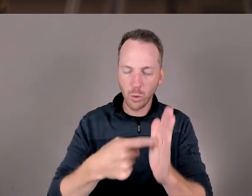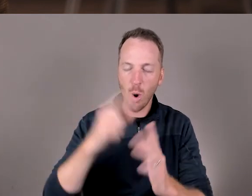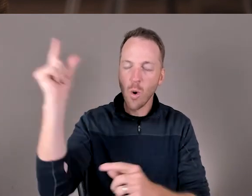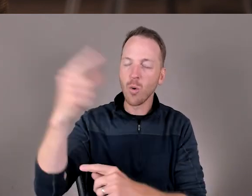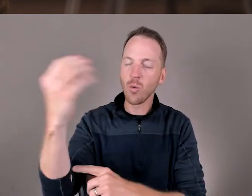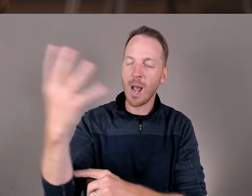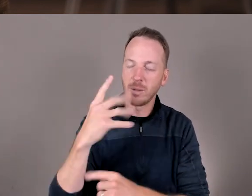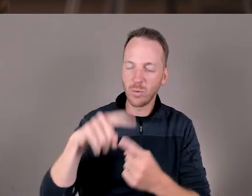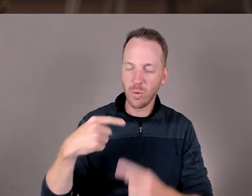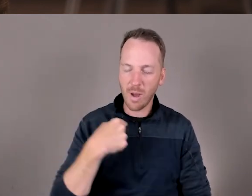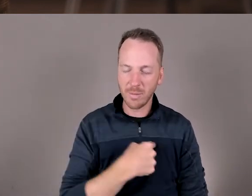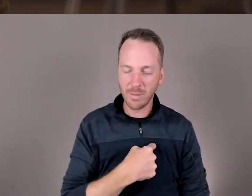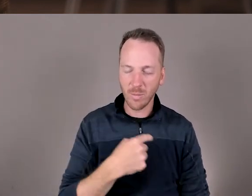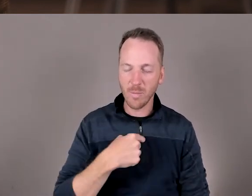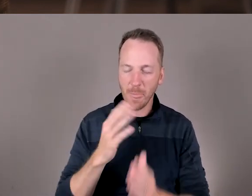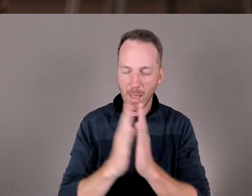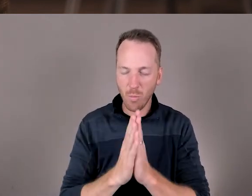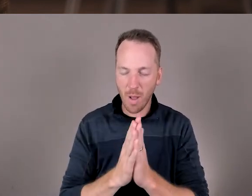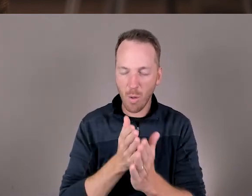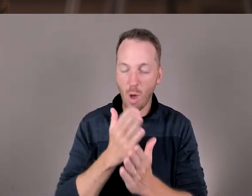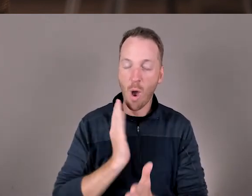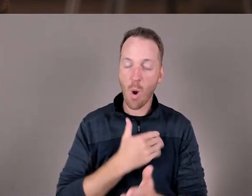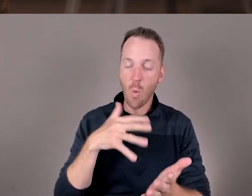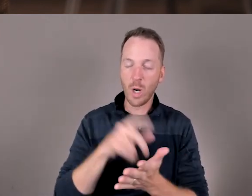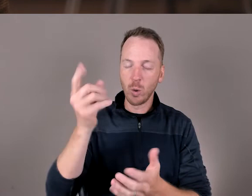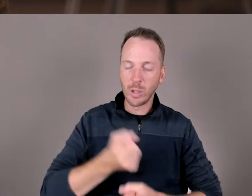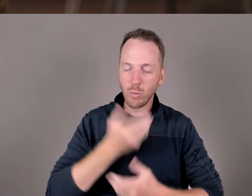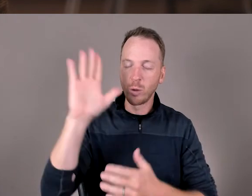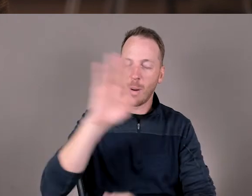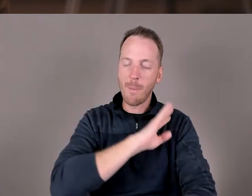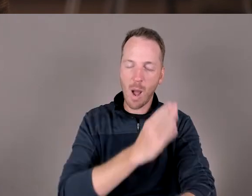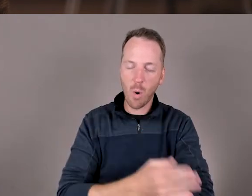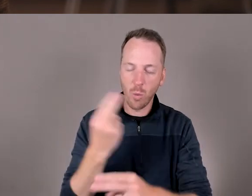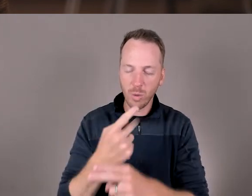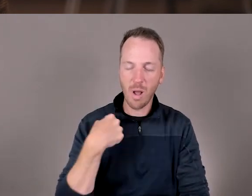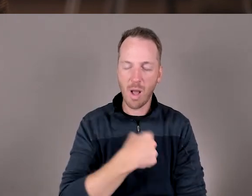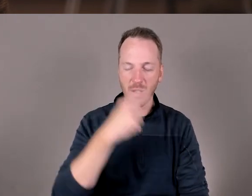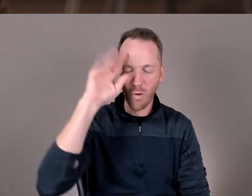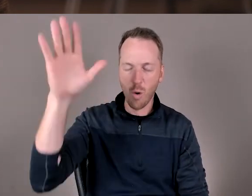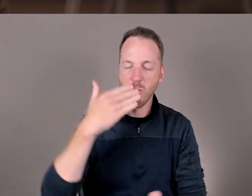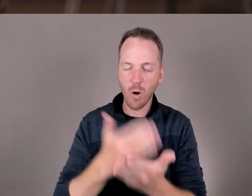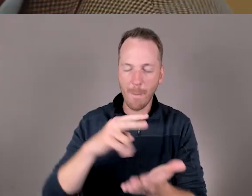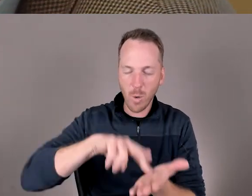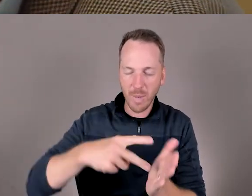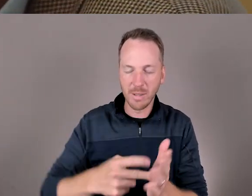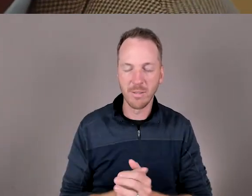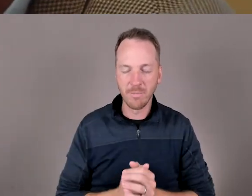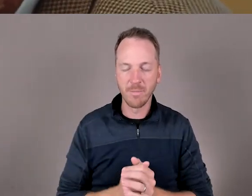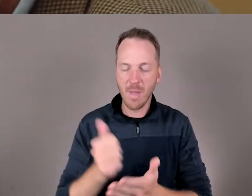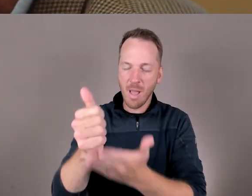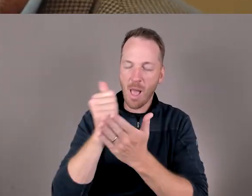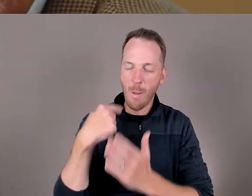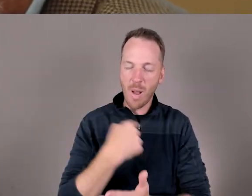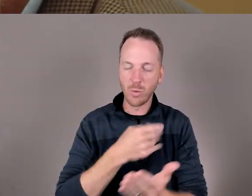us. We praise that in our weakness you express your power in using us for your good purposes. Help